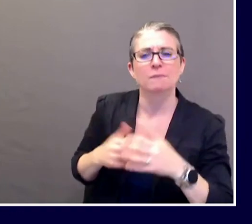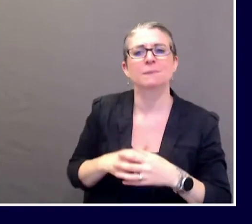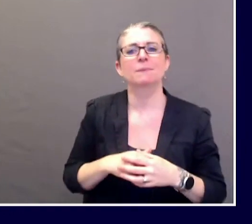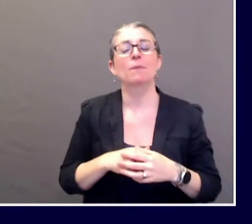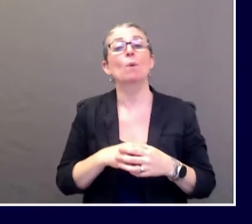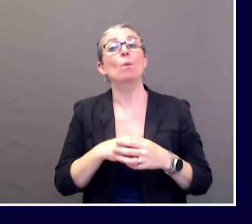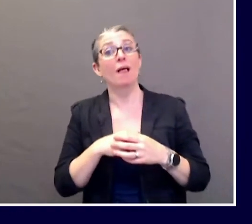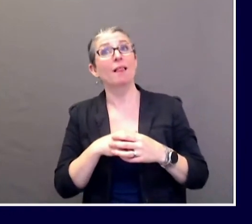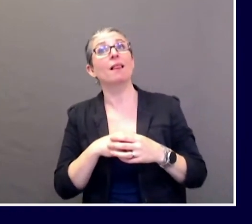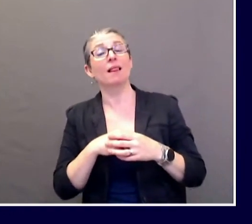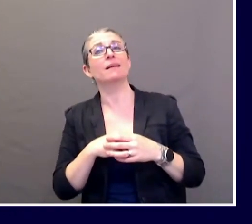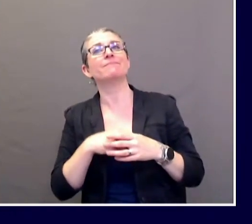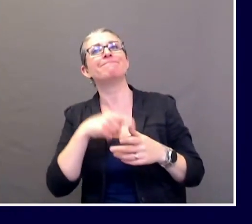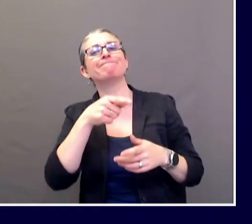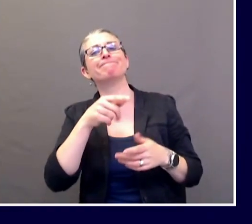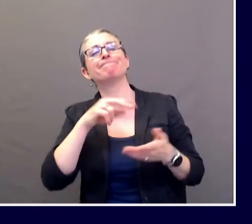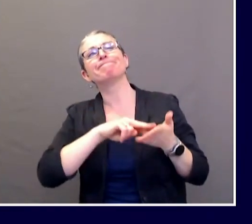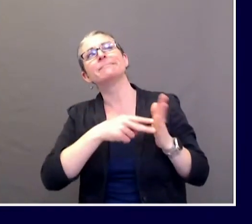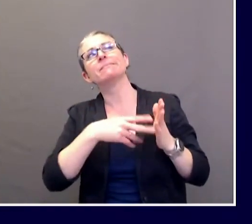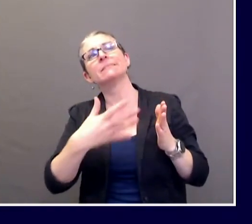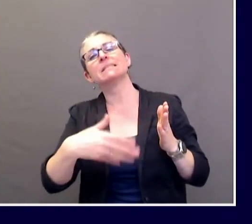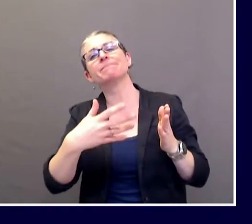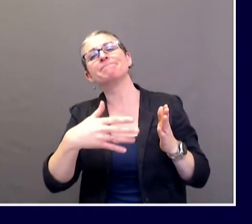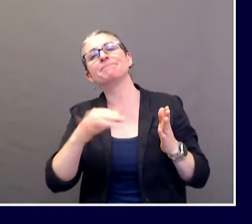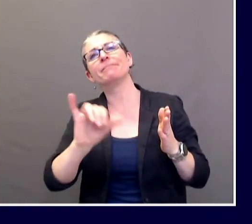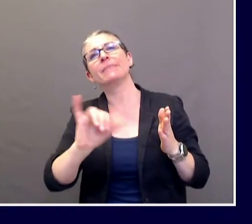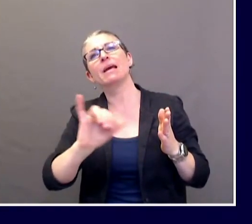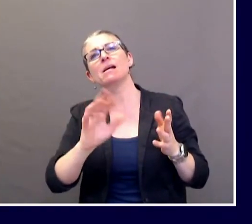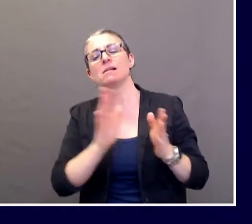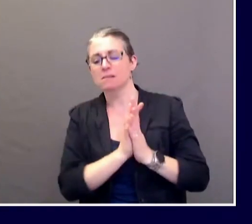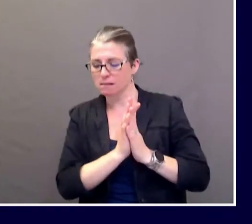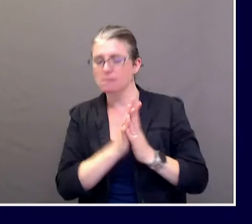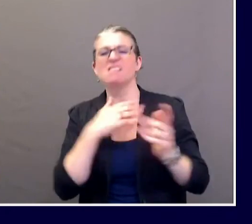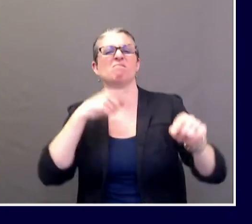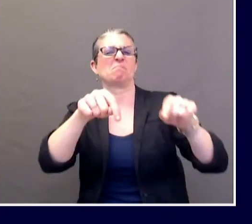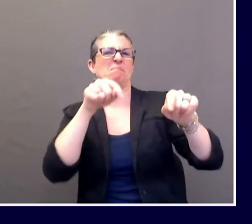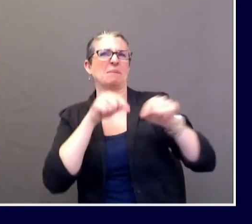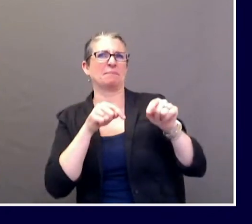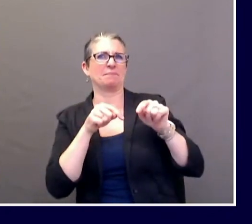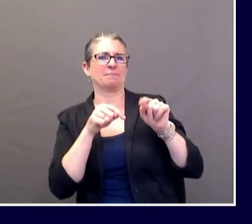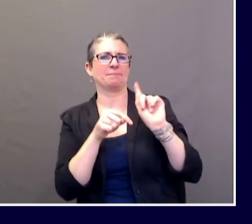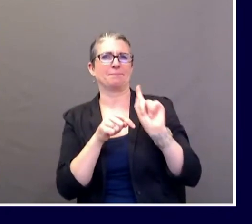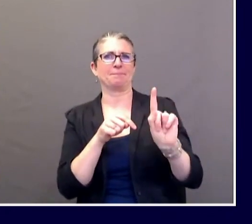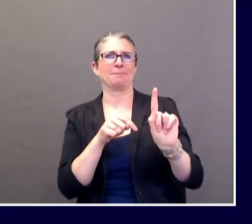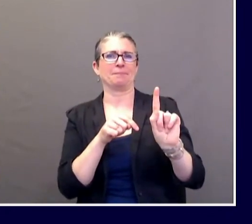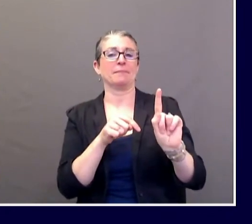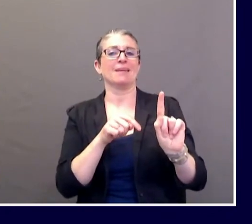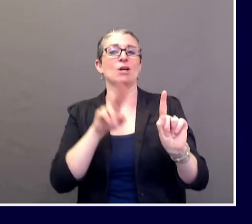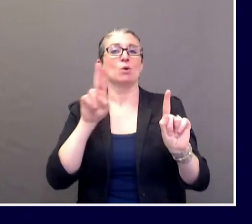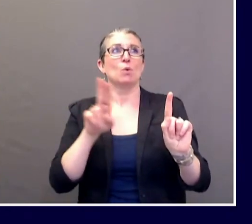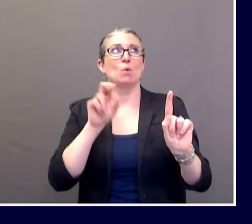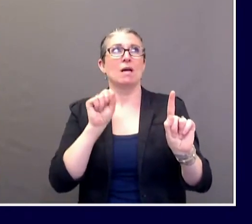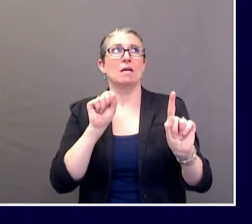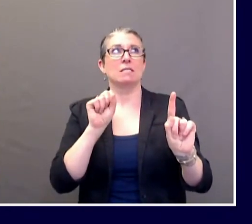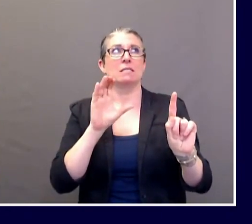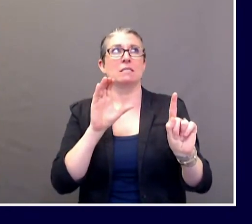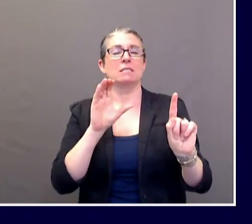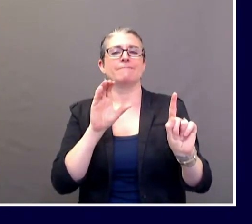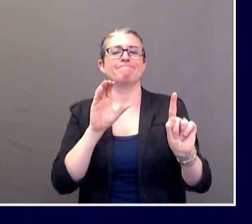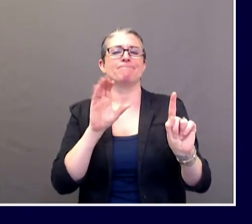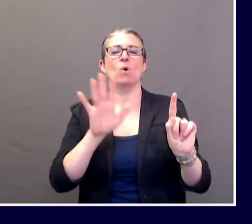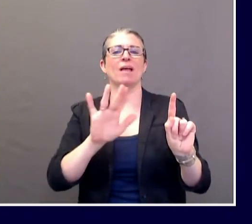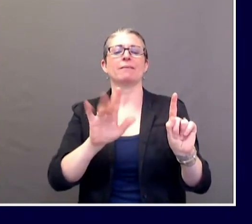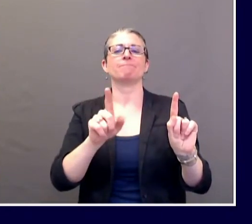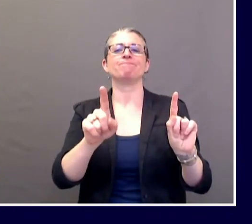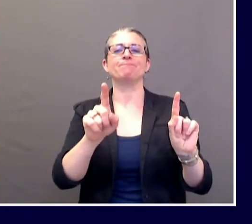Well, the US CDC said, and I realize the way the country is structured, the US